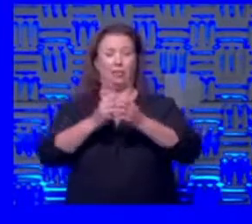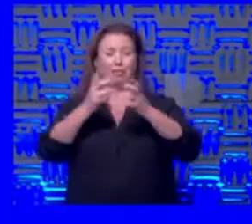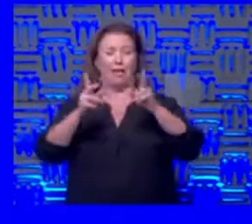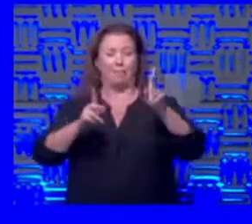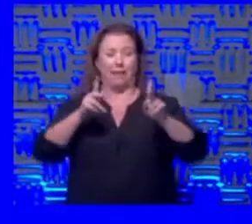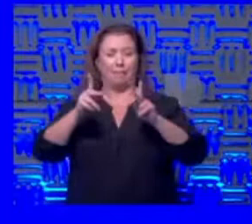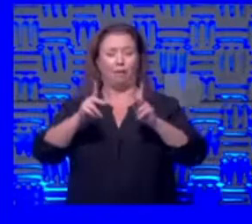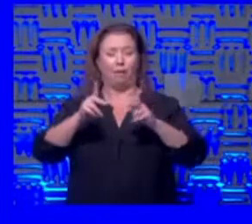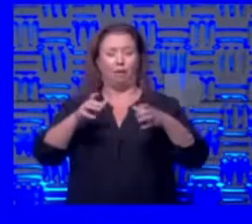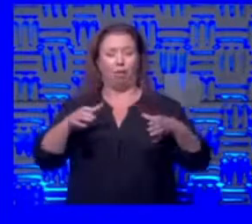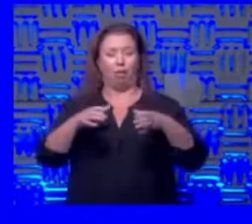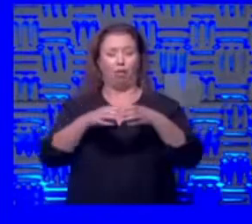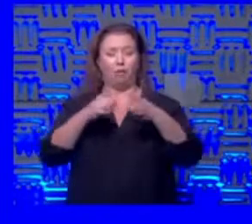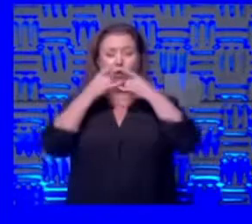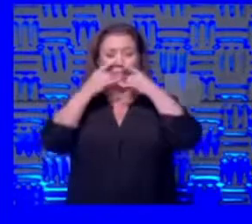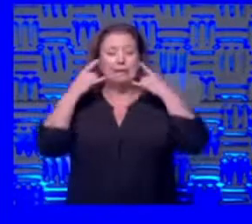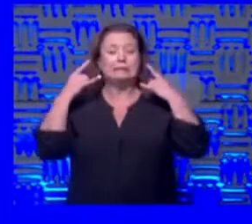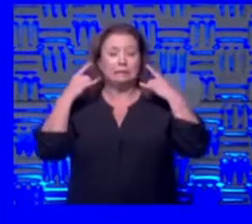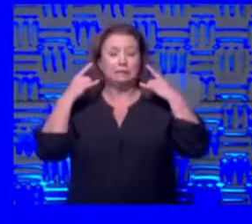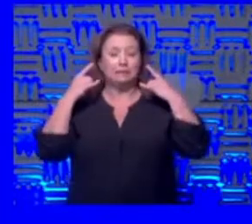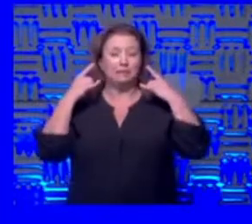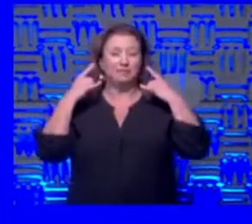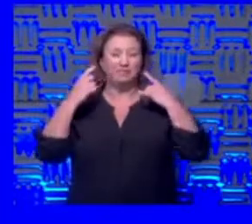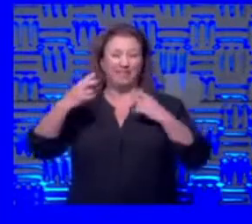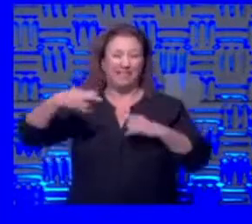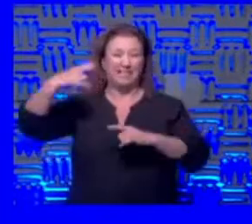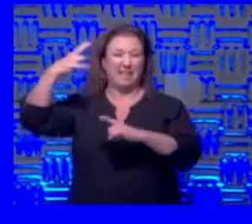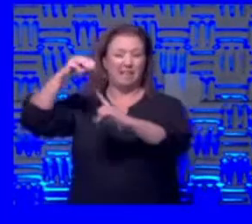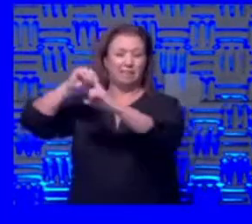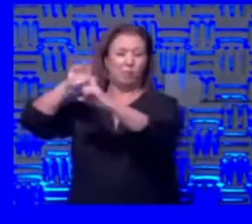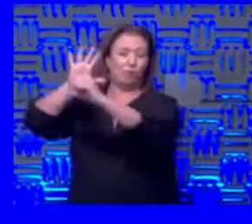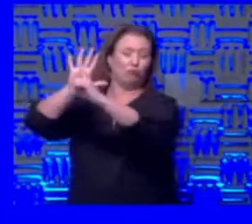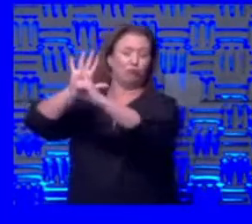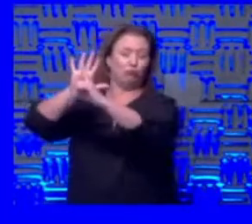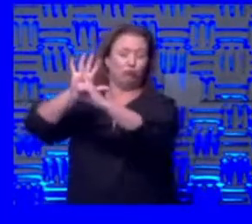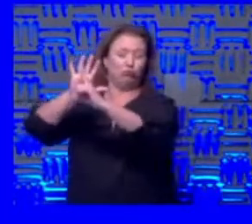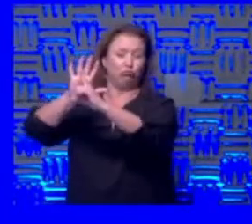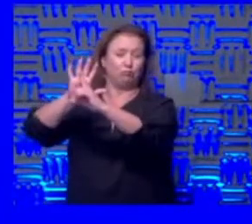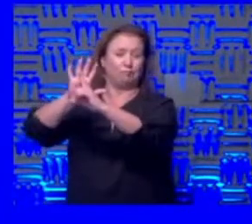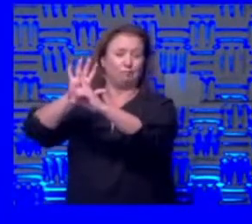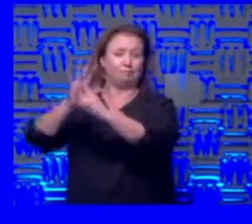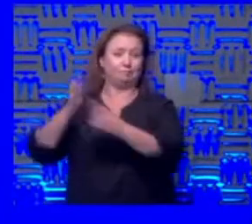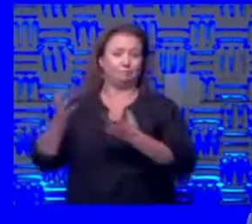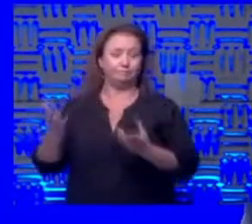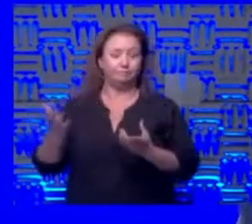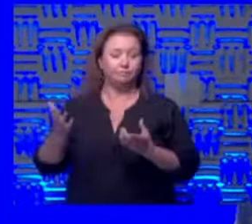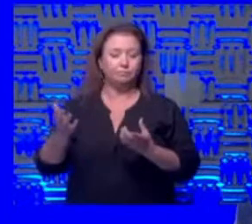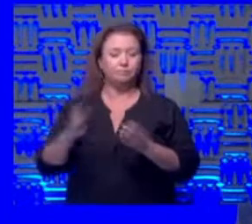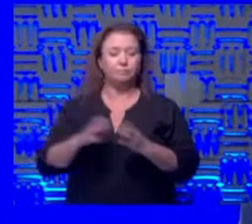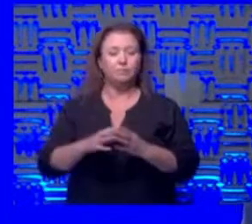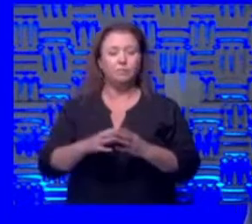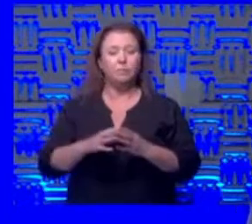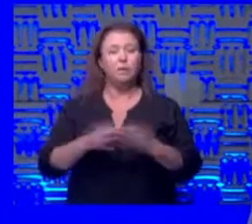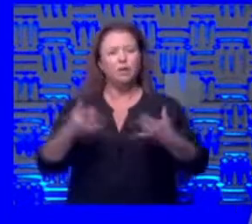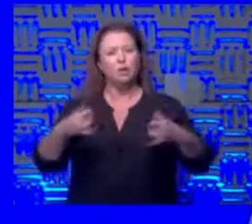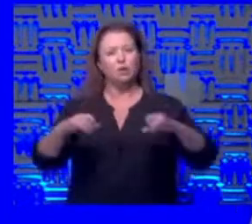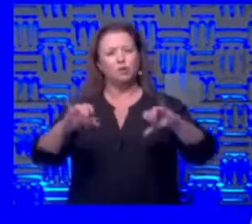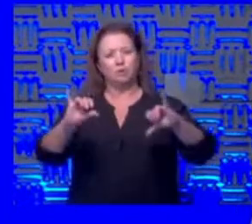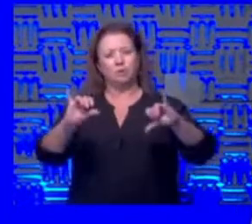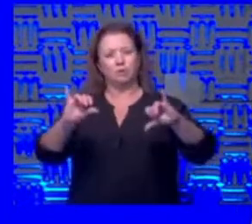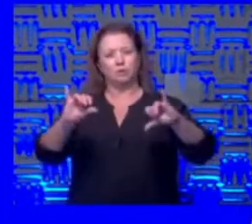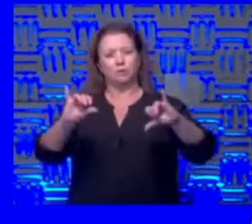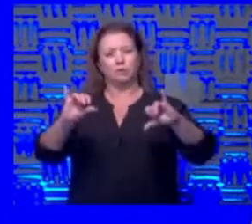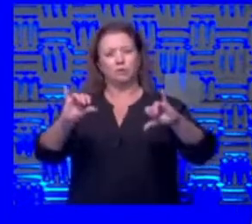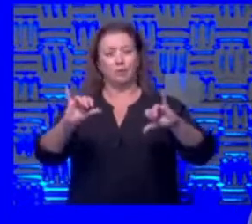people, and there are no masks, that would be essentially a high exposure. But you could still be with just one